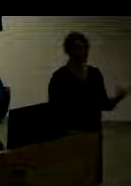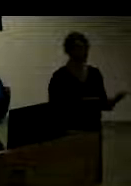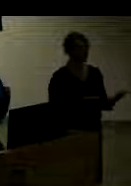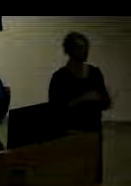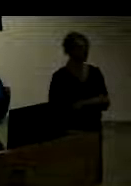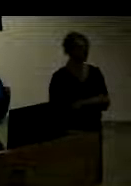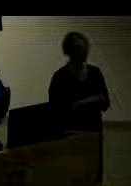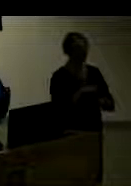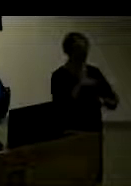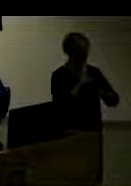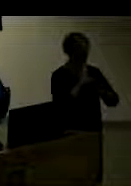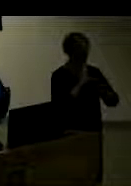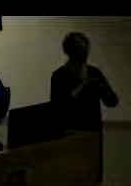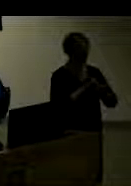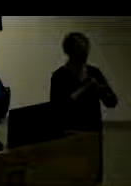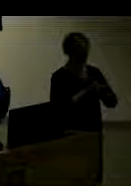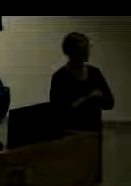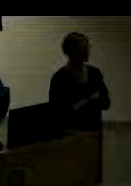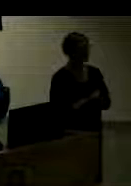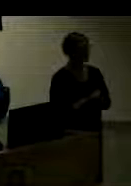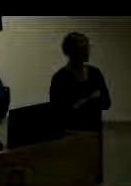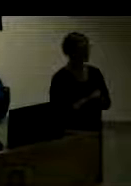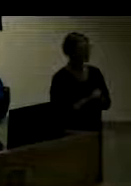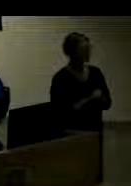in internal medicine,